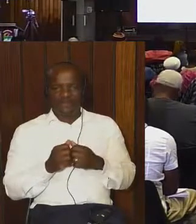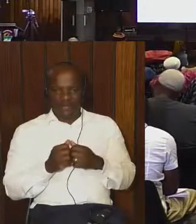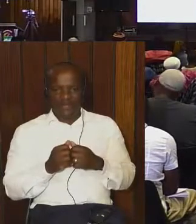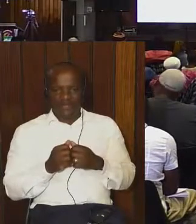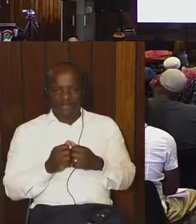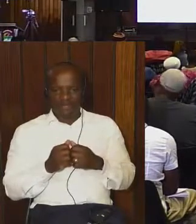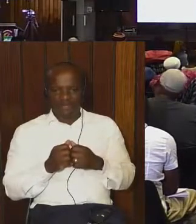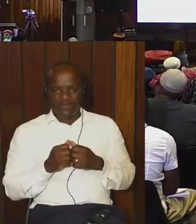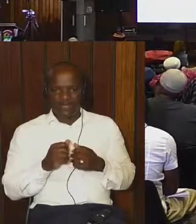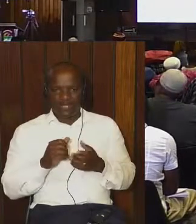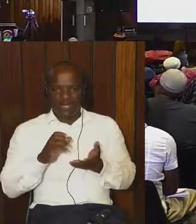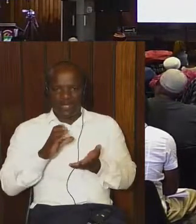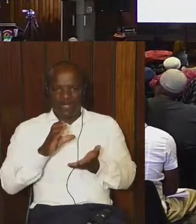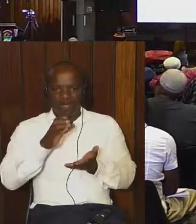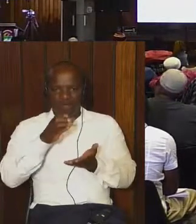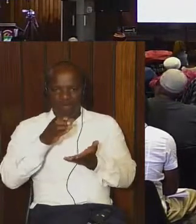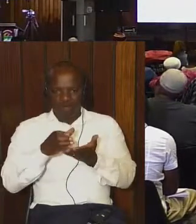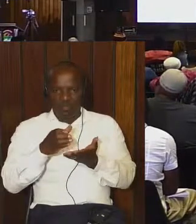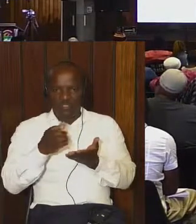inquiry, because